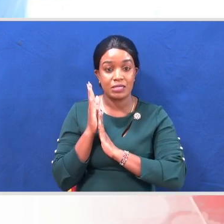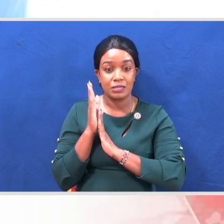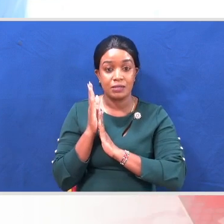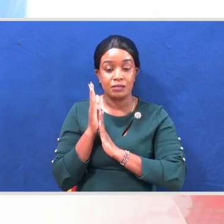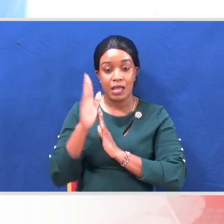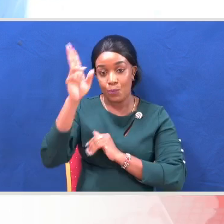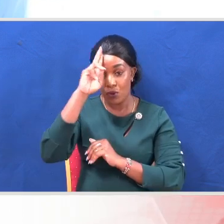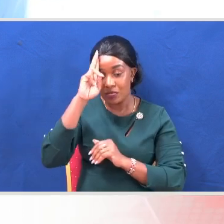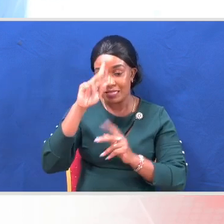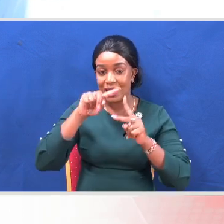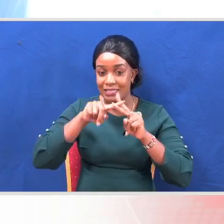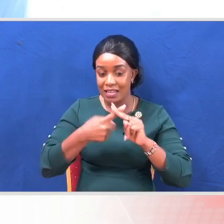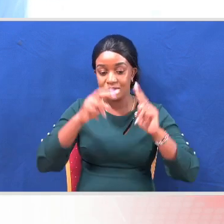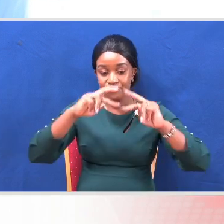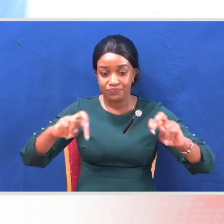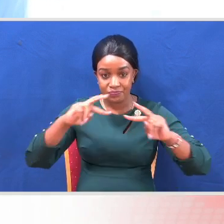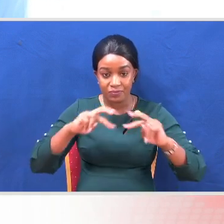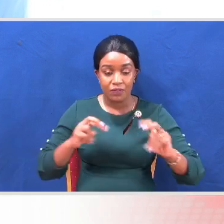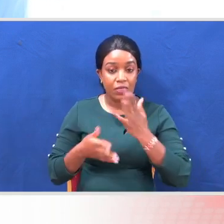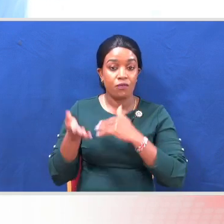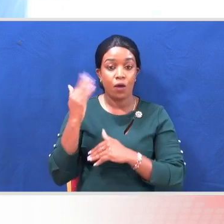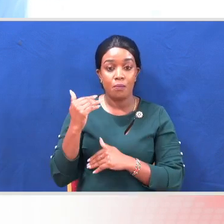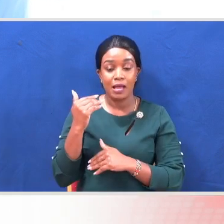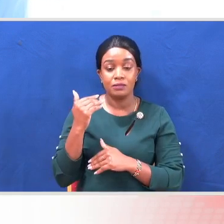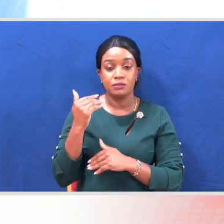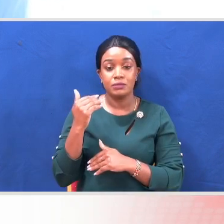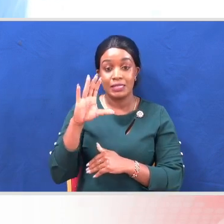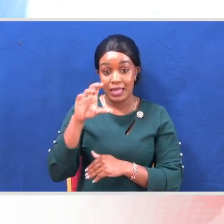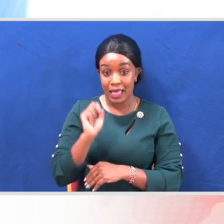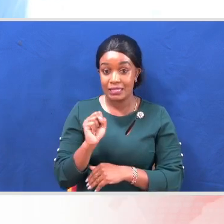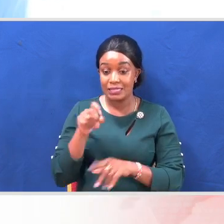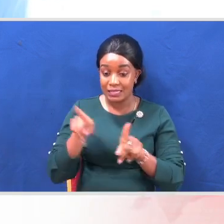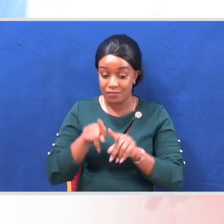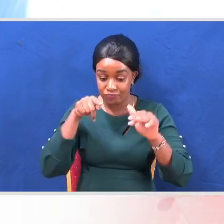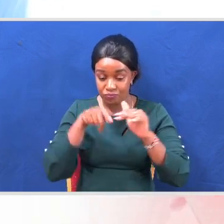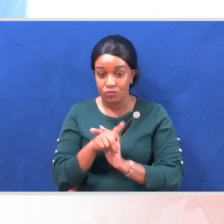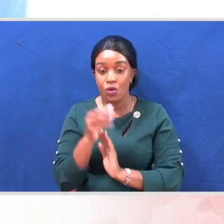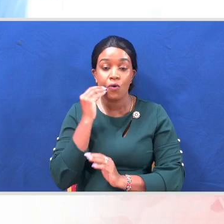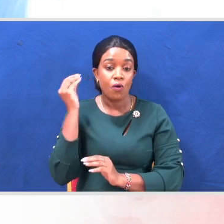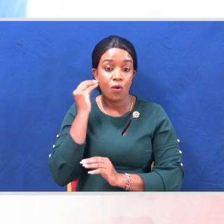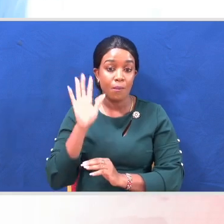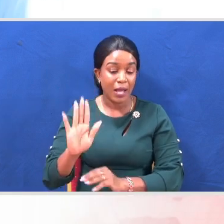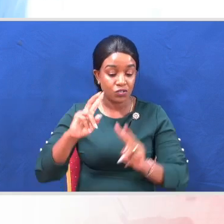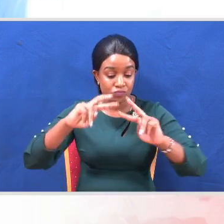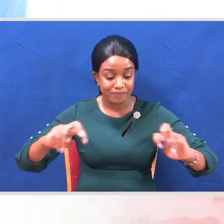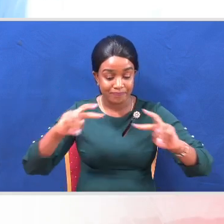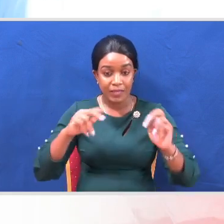for the ex-cabinet secretary and actually raided his home right here in the western region.